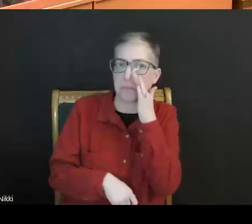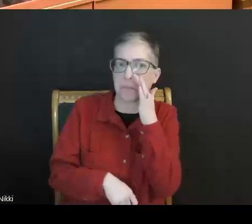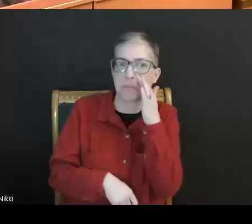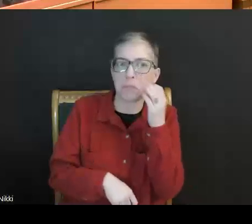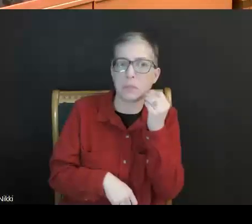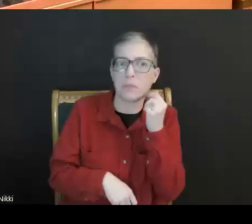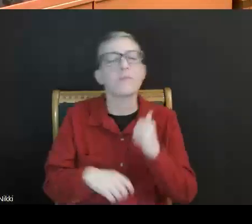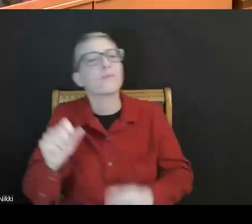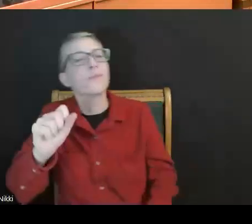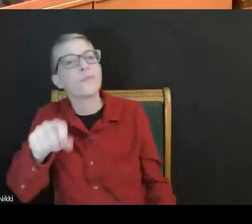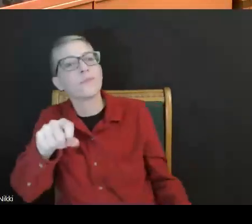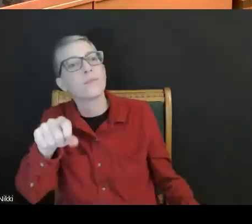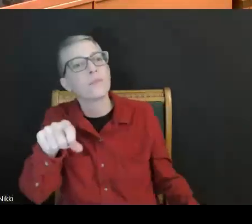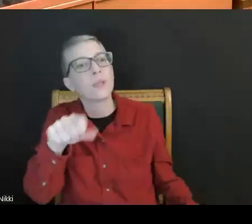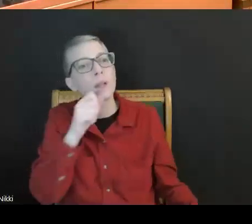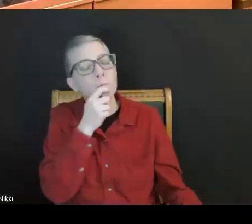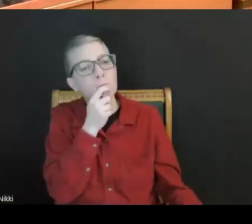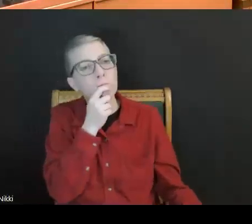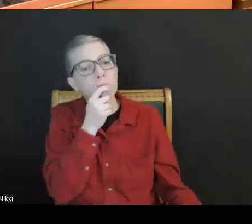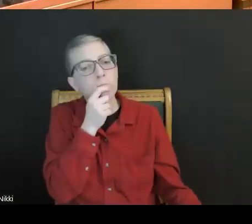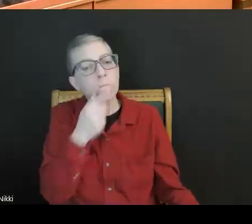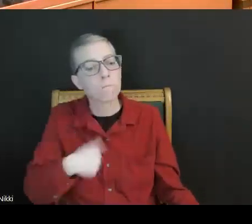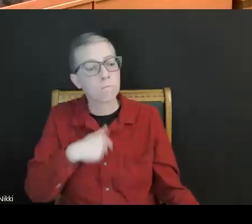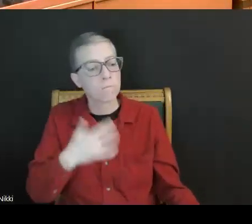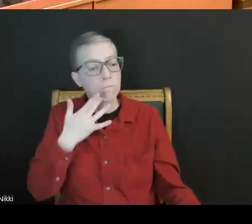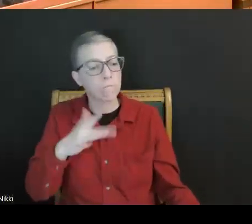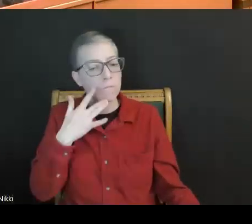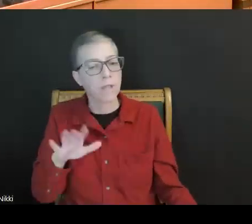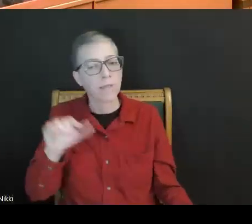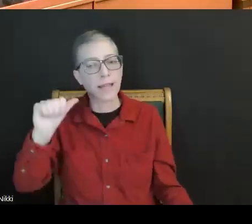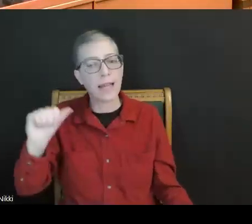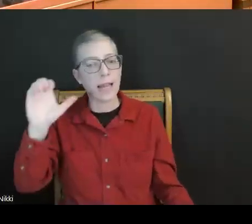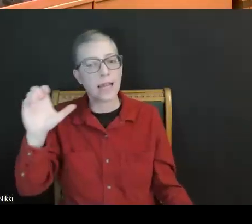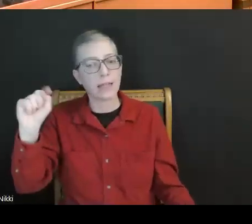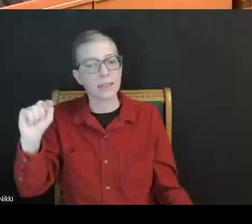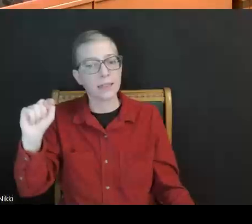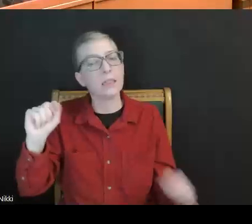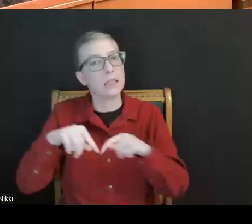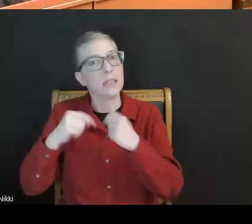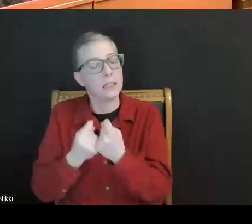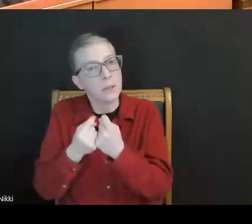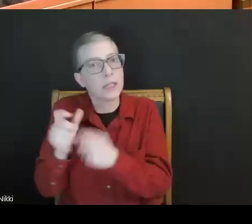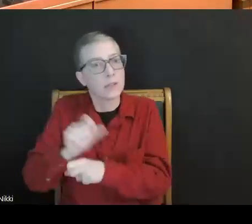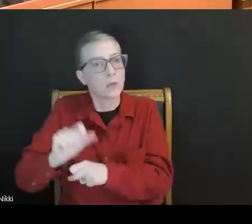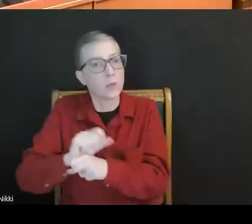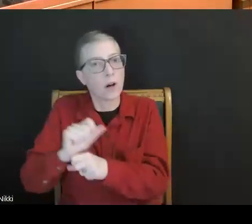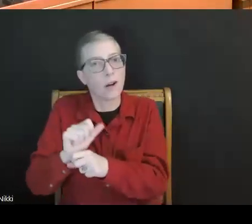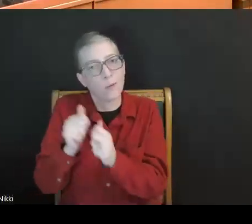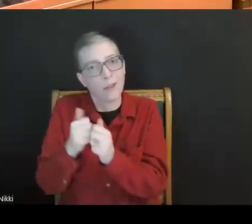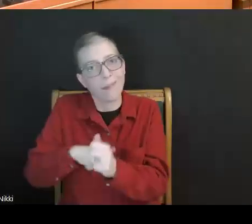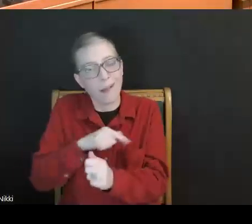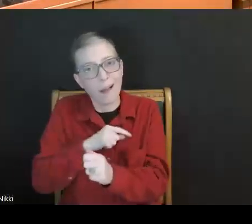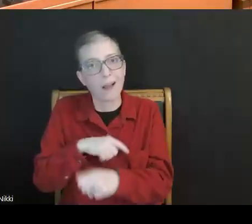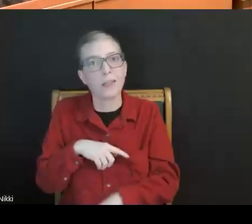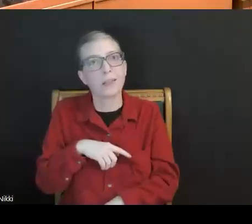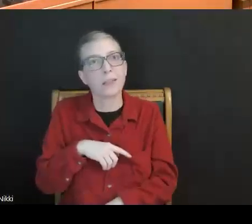help? Yeah, I think we've been fortunate to have the ACT teams working very closely with us in our team meetings to talk about what the transition may